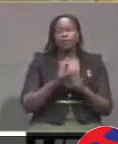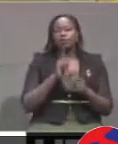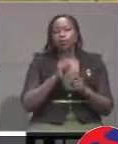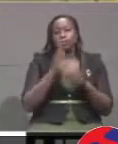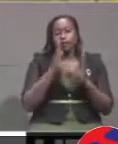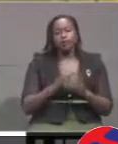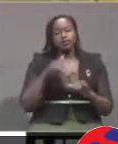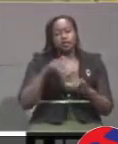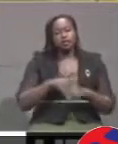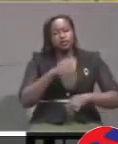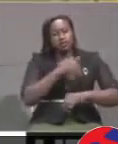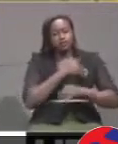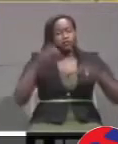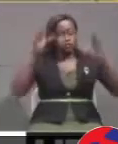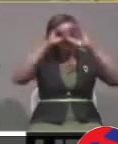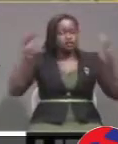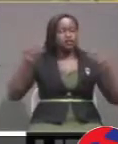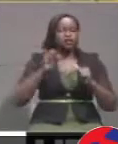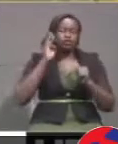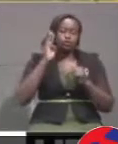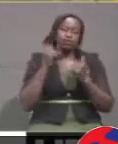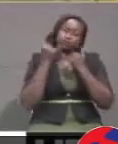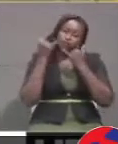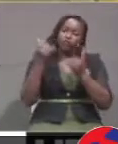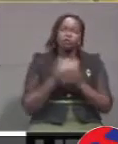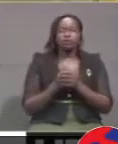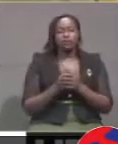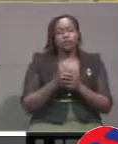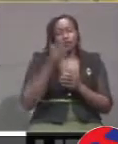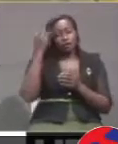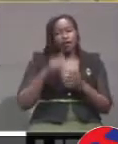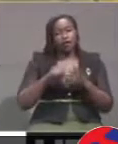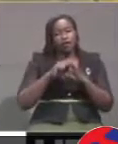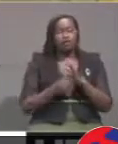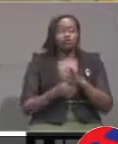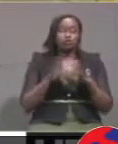So my point is one. Okay. Nti alfa kugambe chigambo chimu.